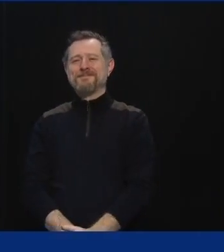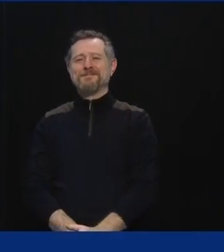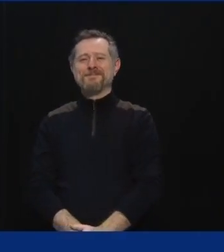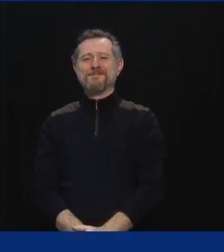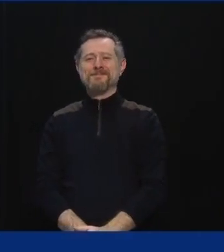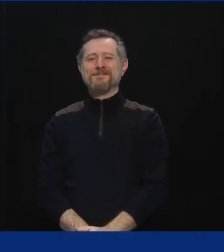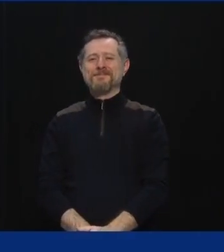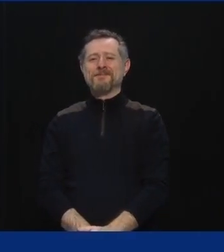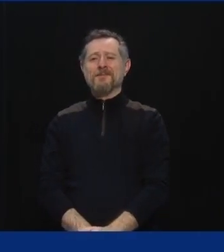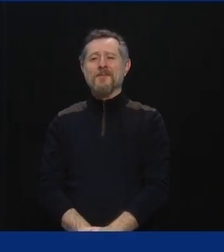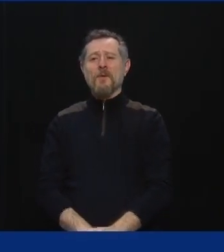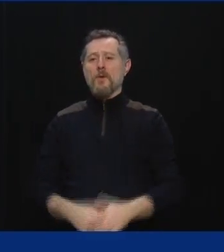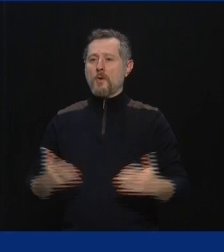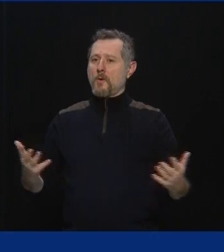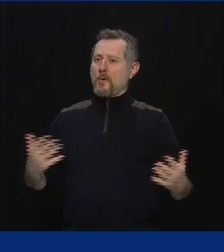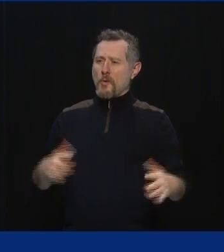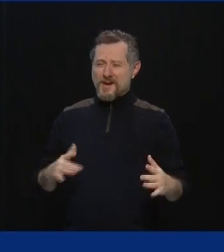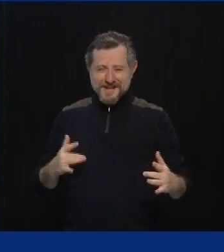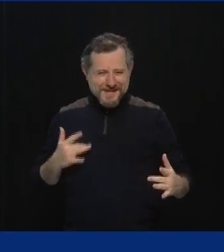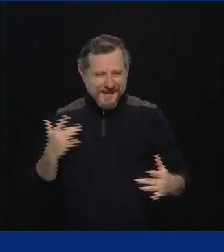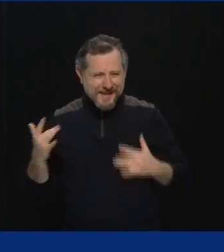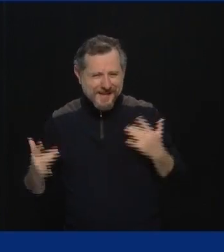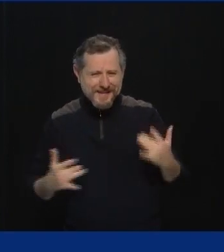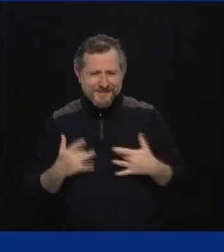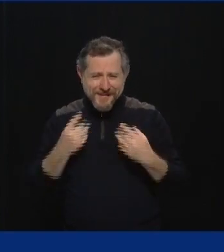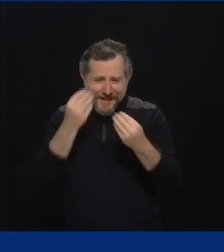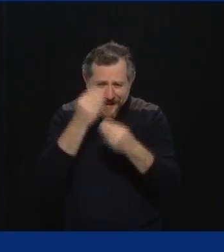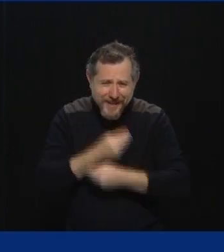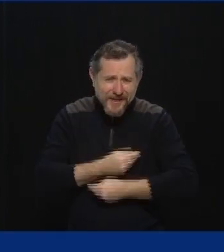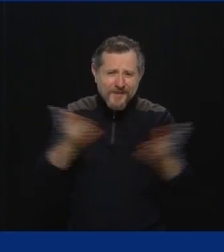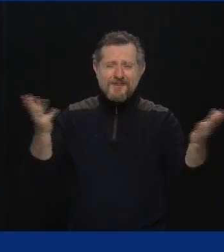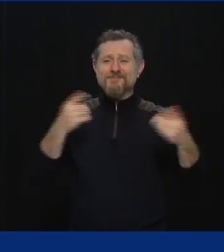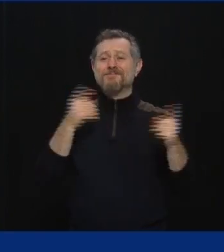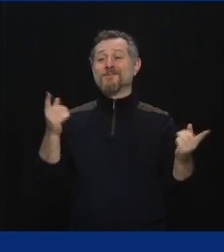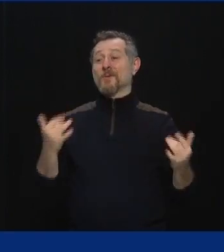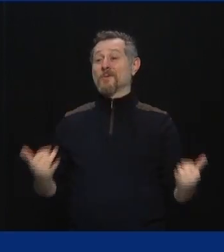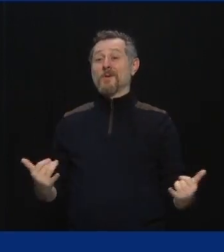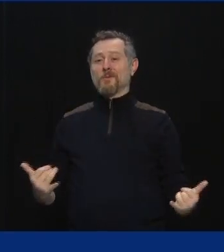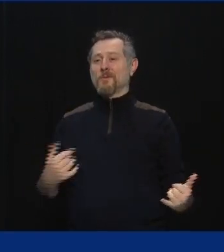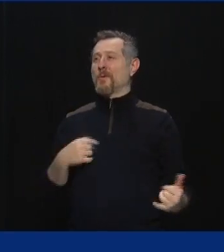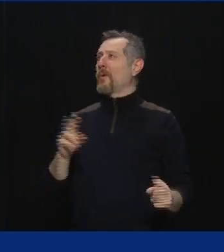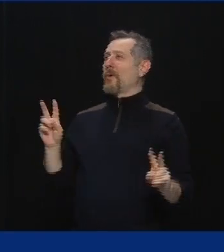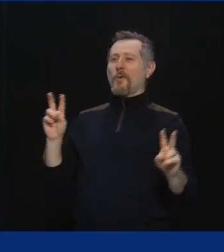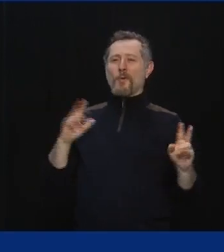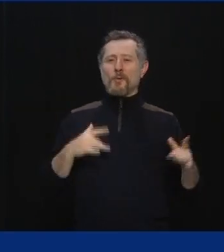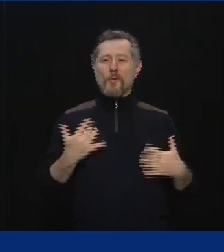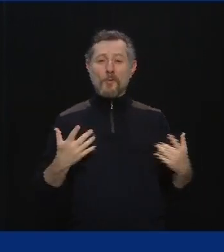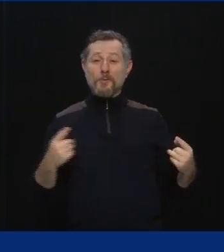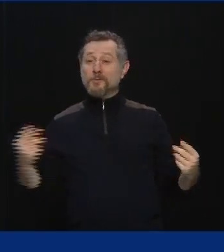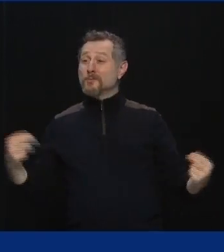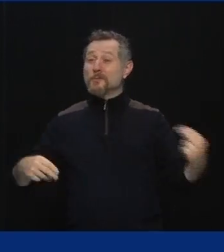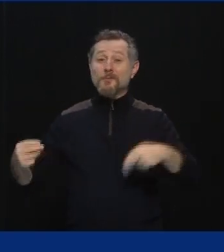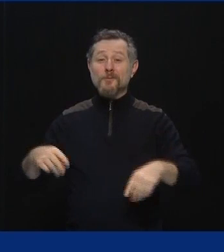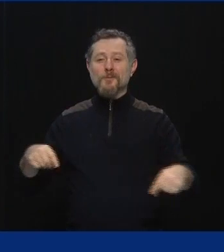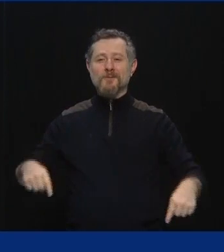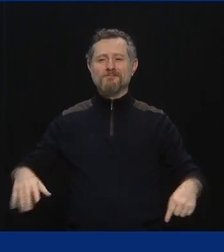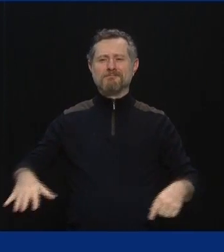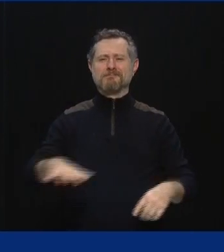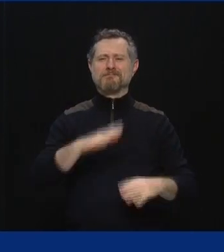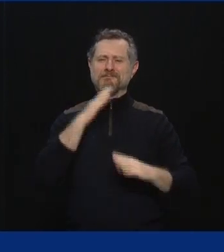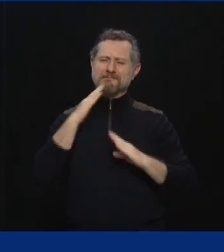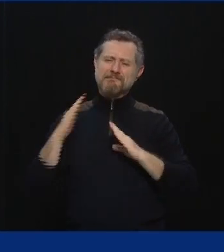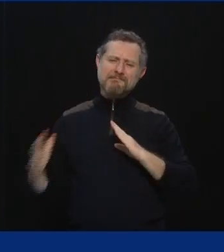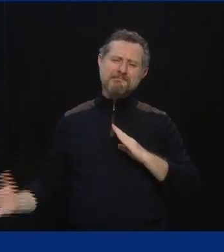Well, we have some very exciting news here today, and I'm delighted to be joined by the all-star team